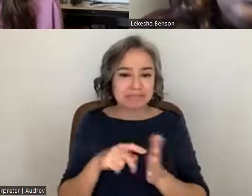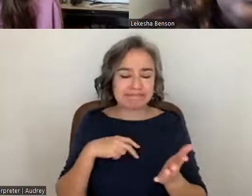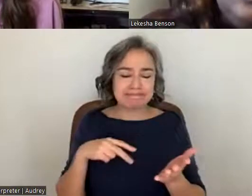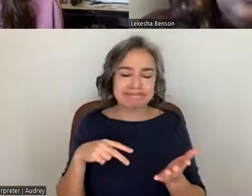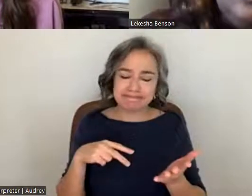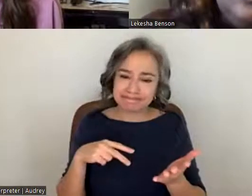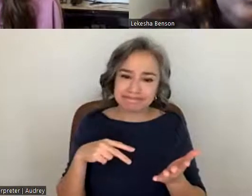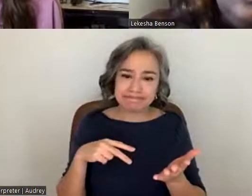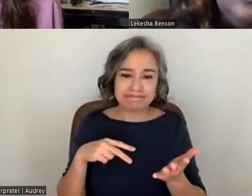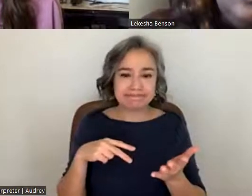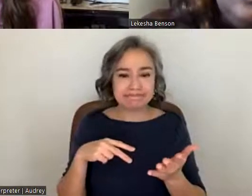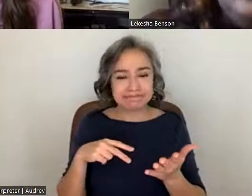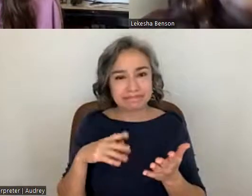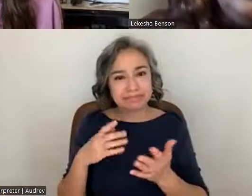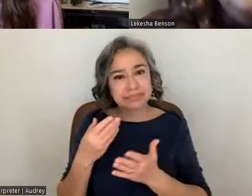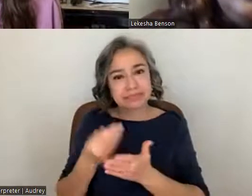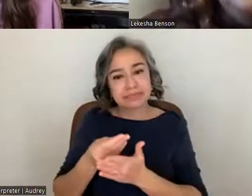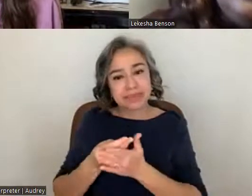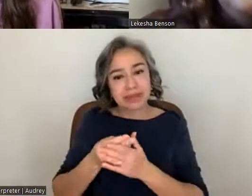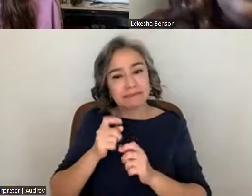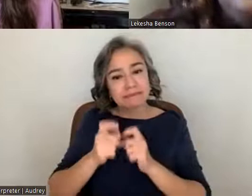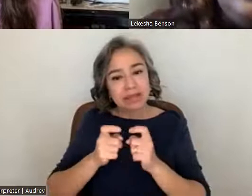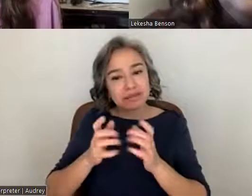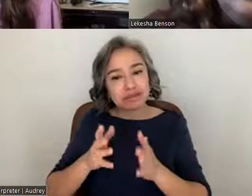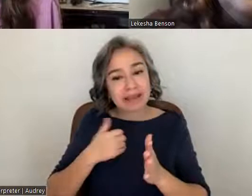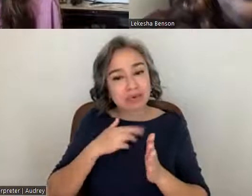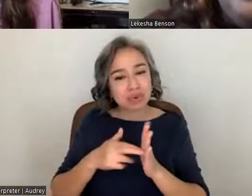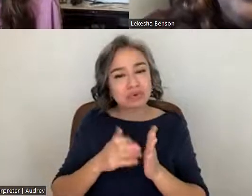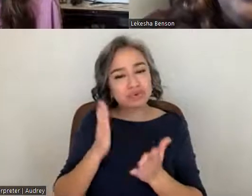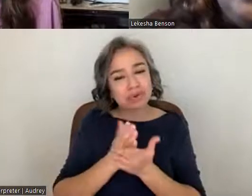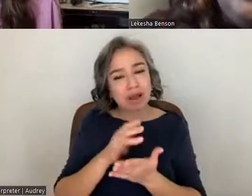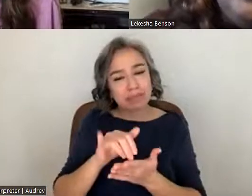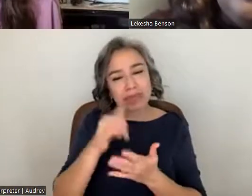the funders have a role in stopping this kind of nonsense as well.